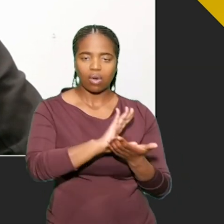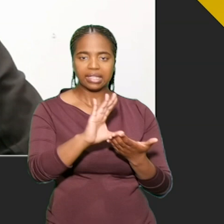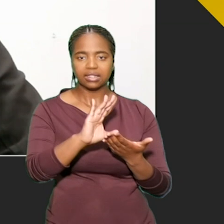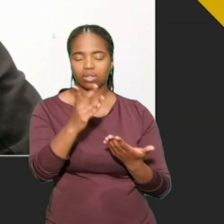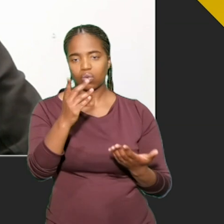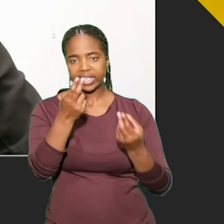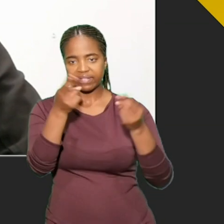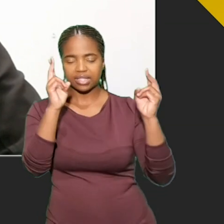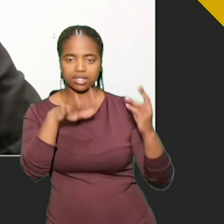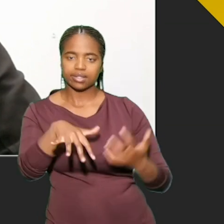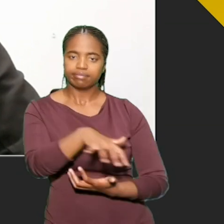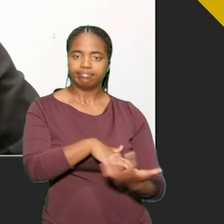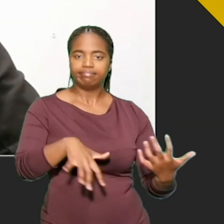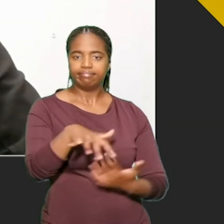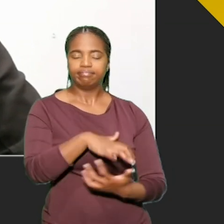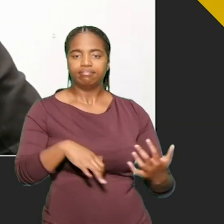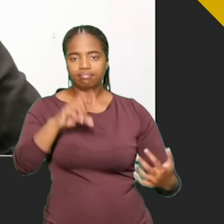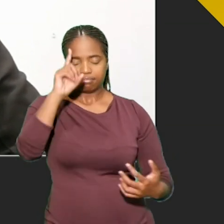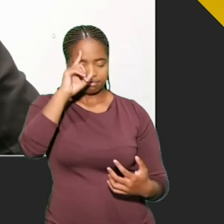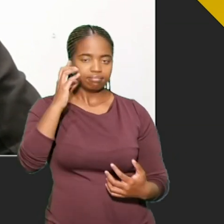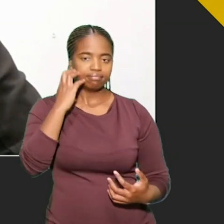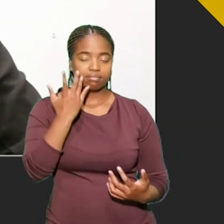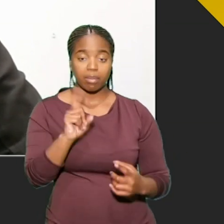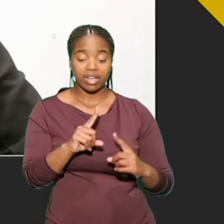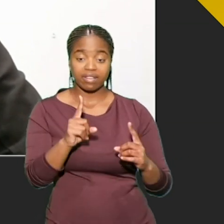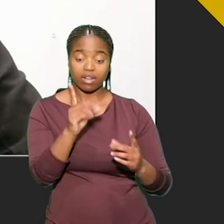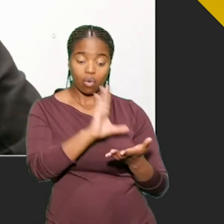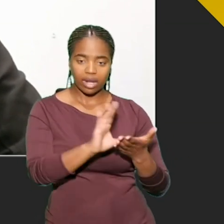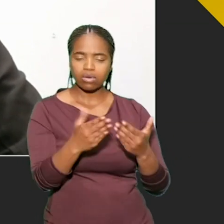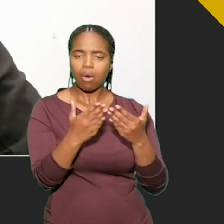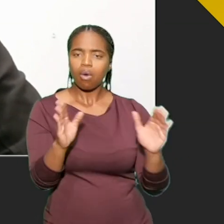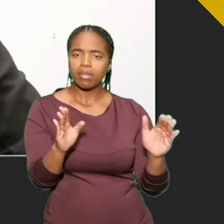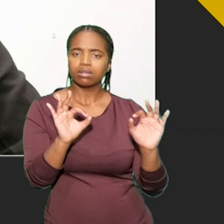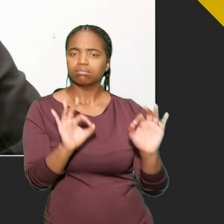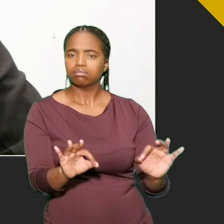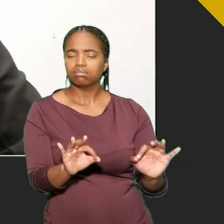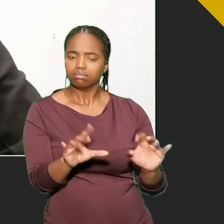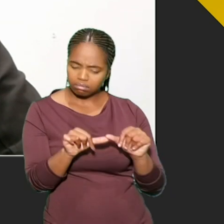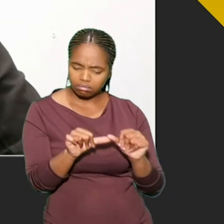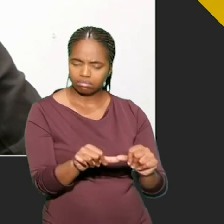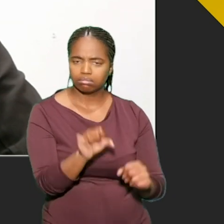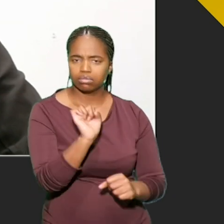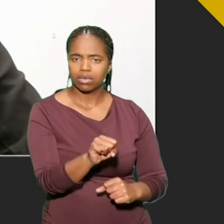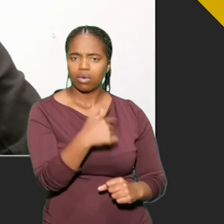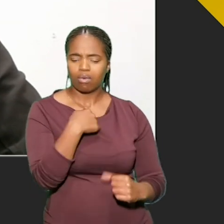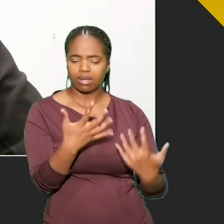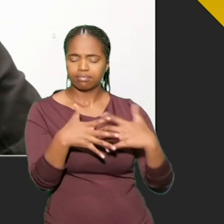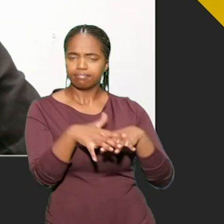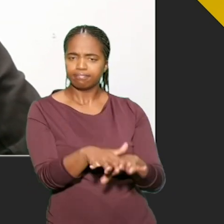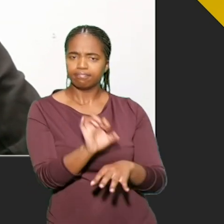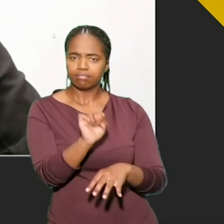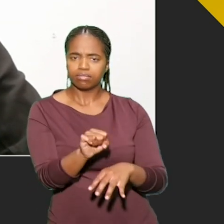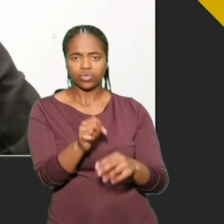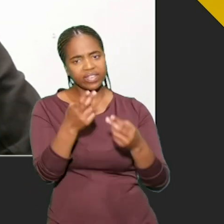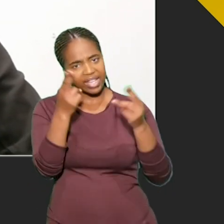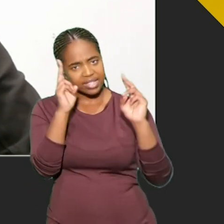and go to universities, all of us, whereas if those colleges of education were not closed or were integrated into the